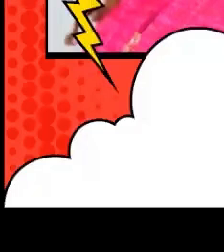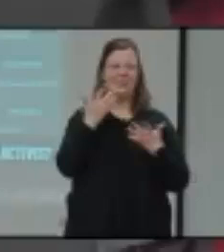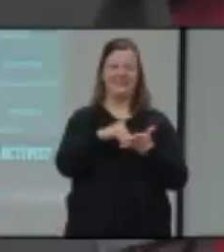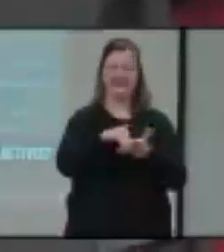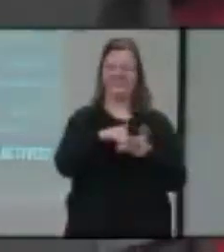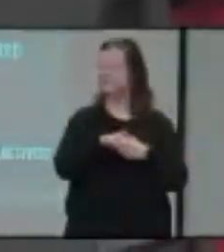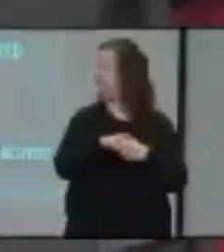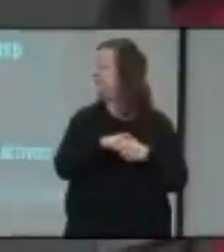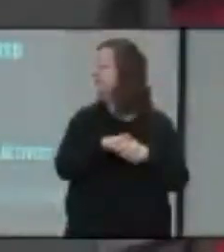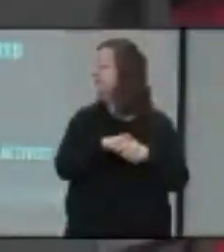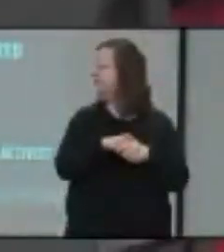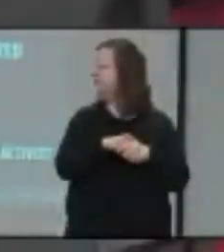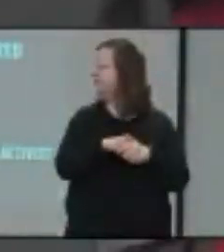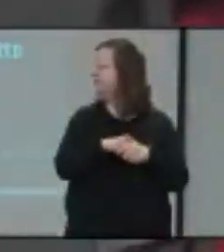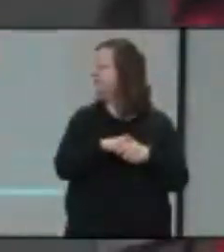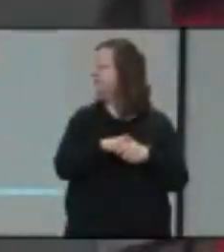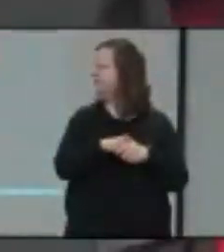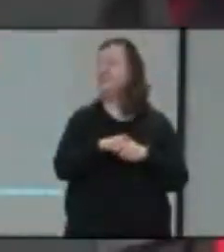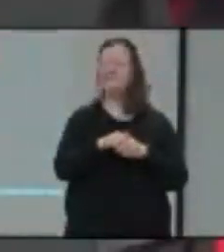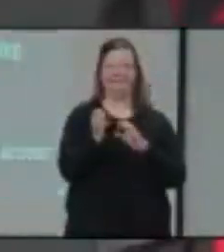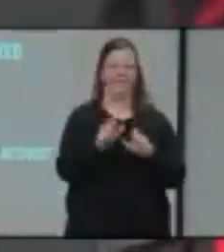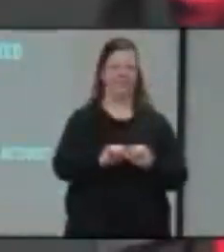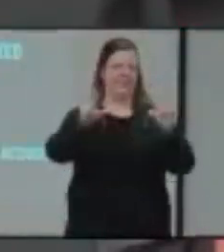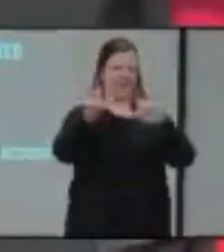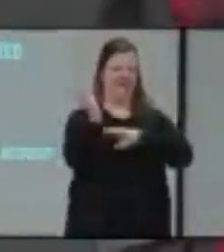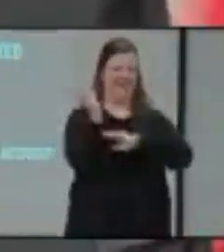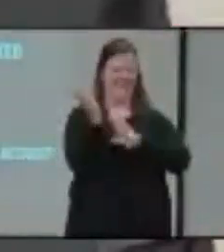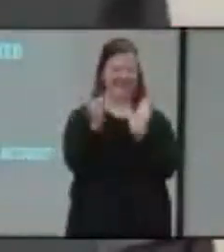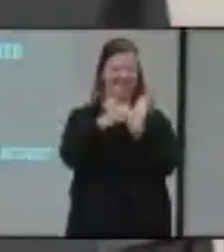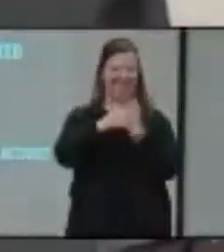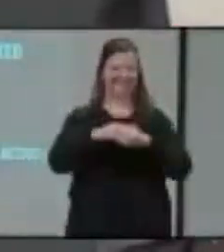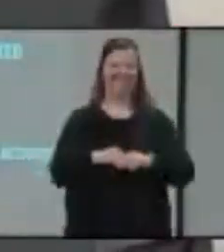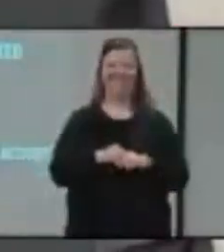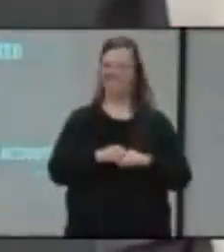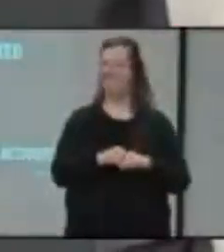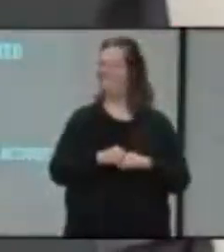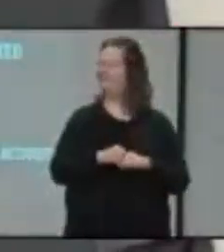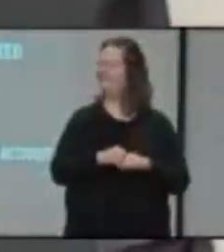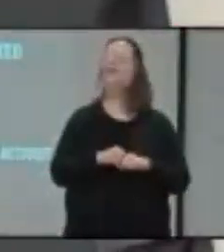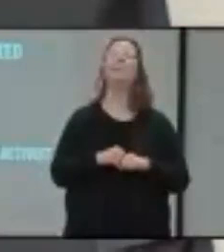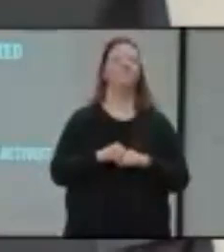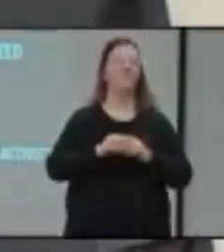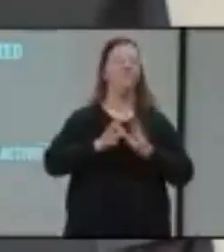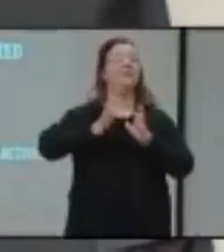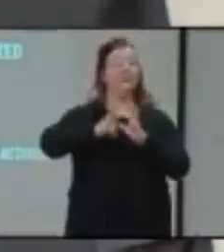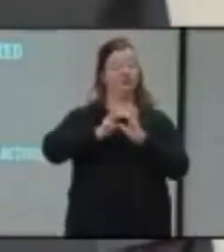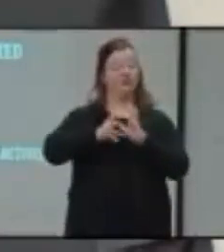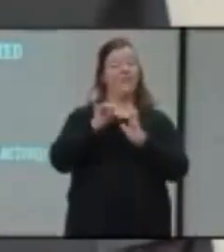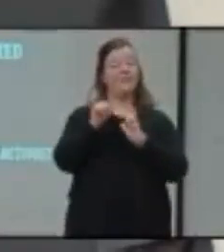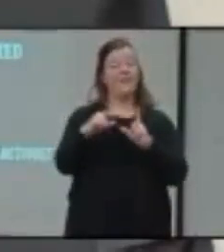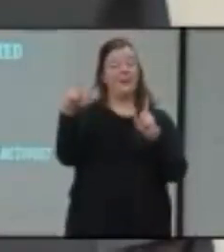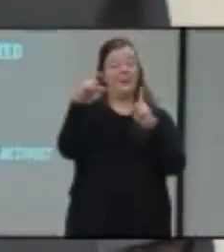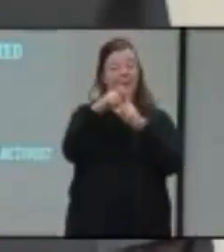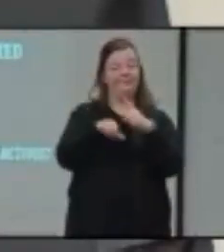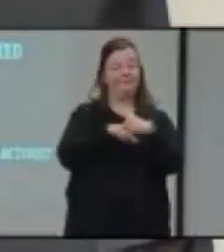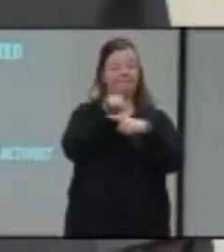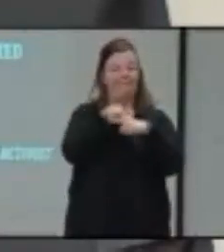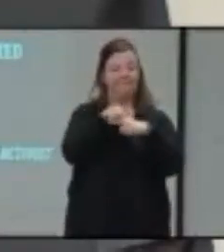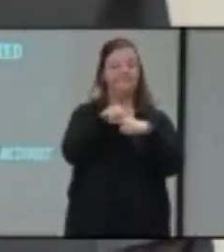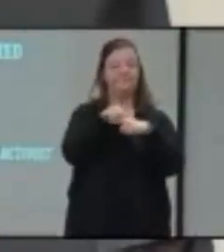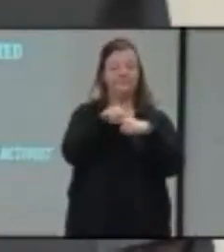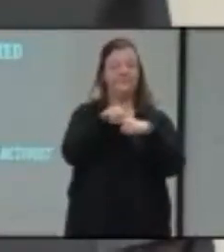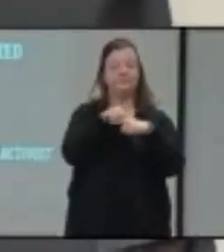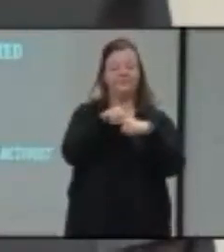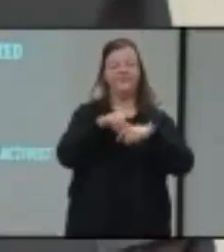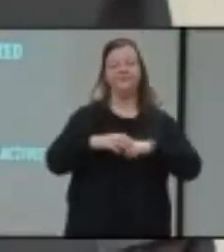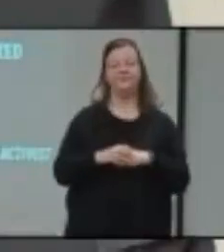I didn't know you were coming, and then I saw you. Thank you. Intersectionality is a term coined by Kimberly